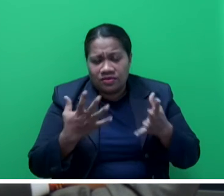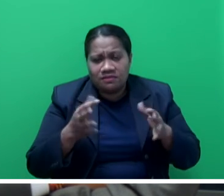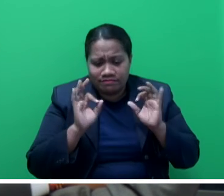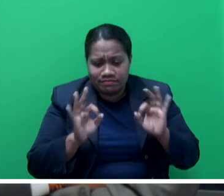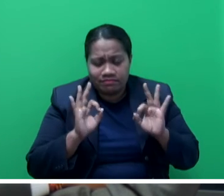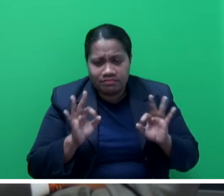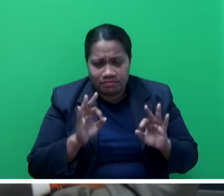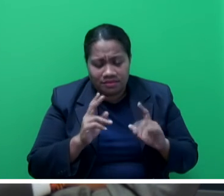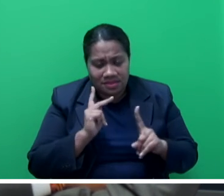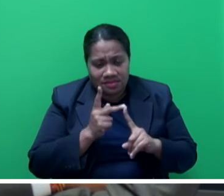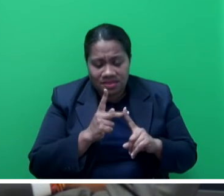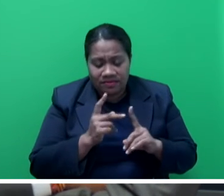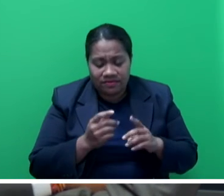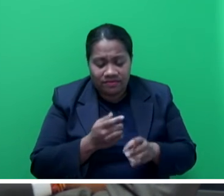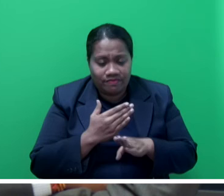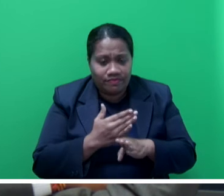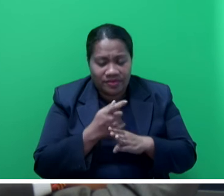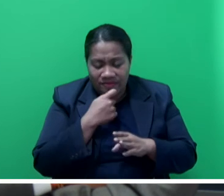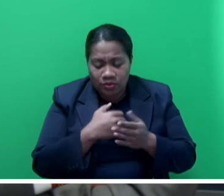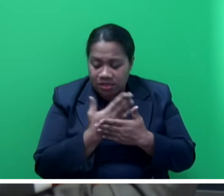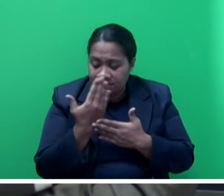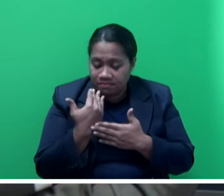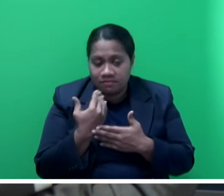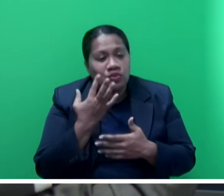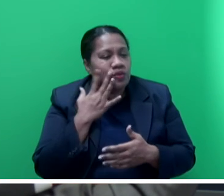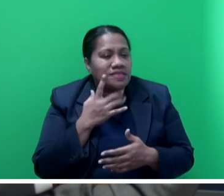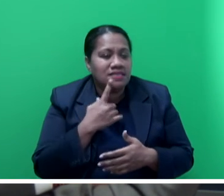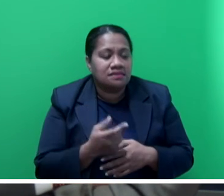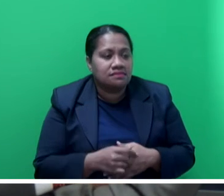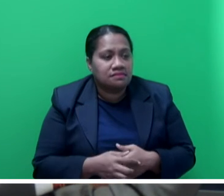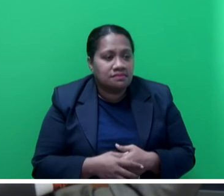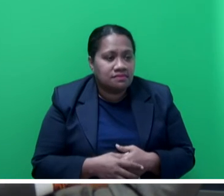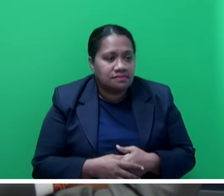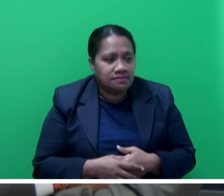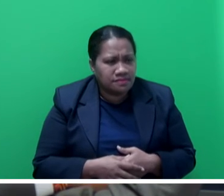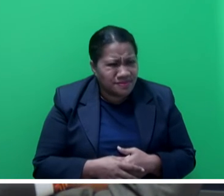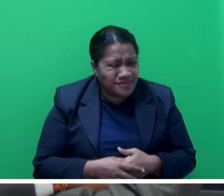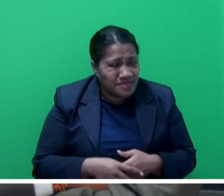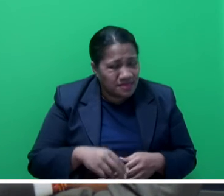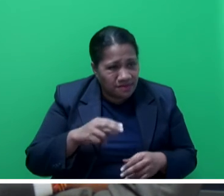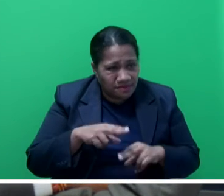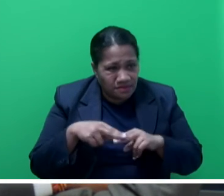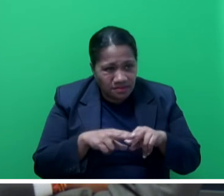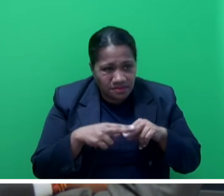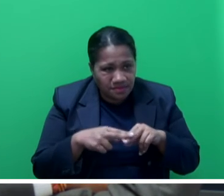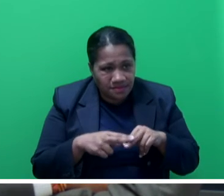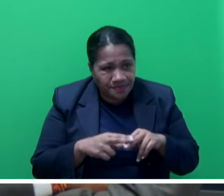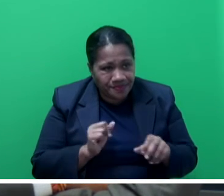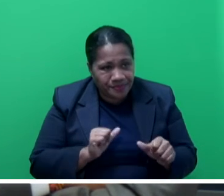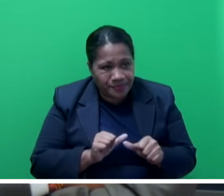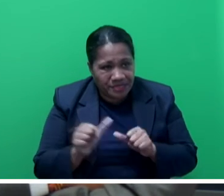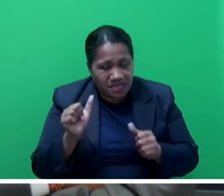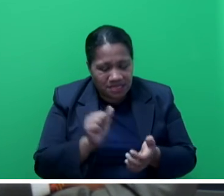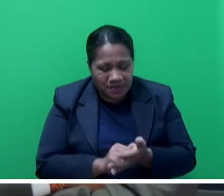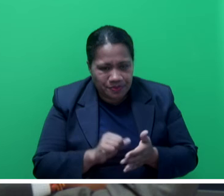our efforts a few days ago when he said this: Fiji and the Pacific's handling of COVID-19 is one of the best kept secrets that I know